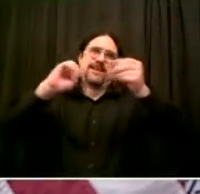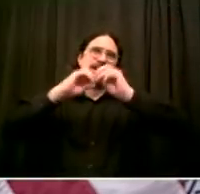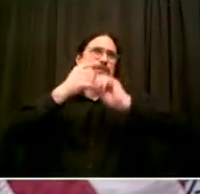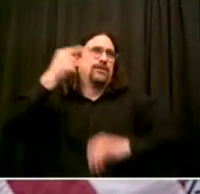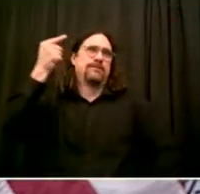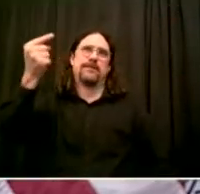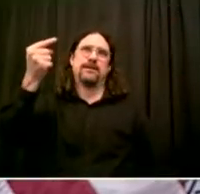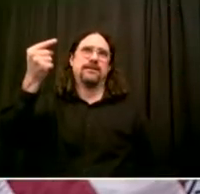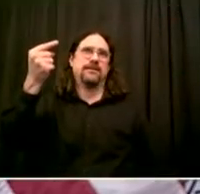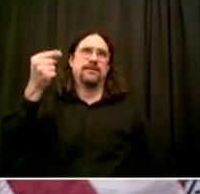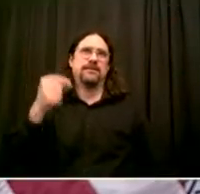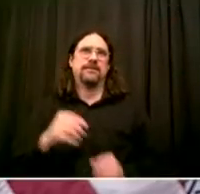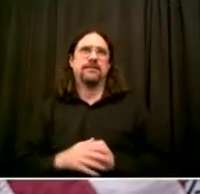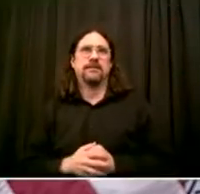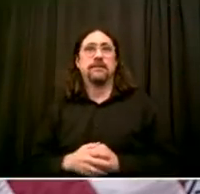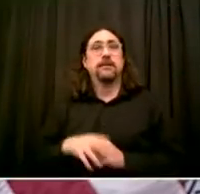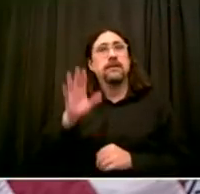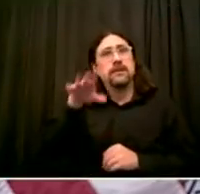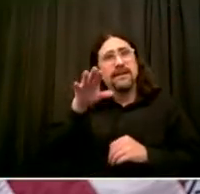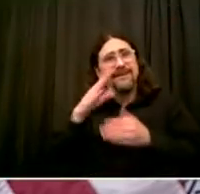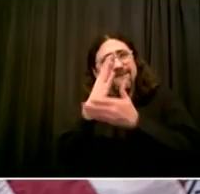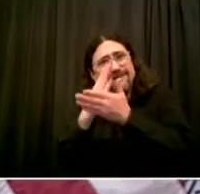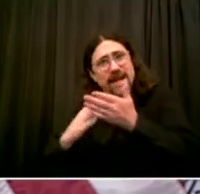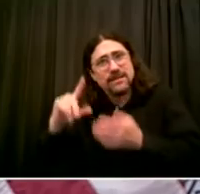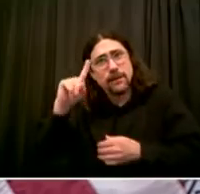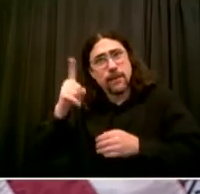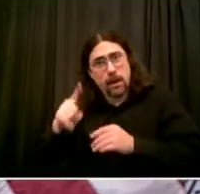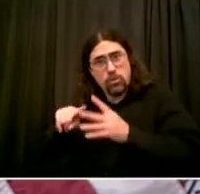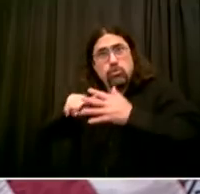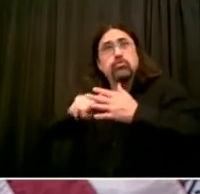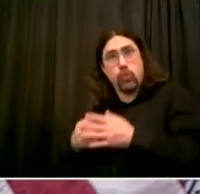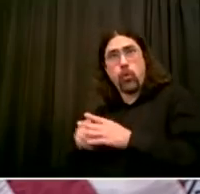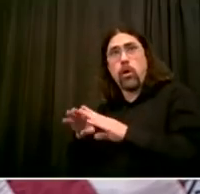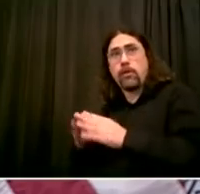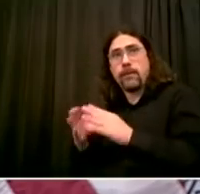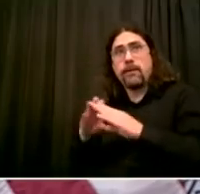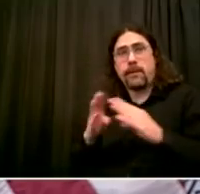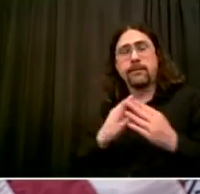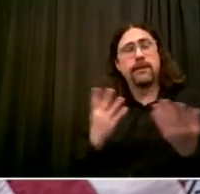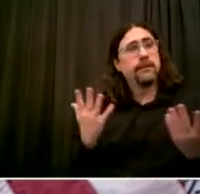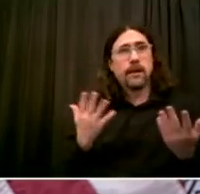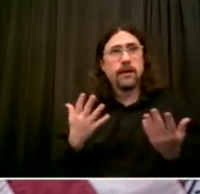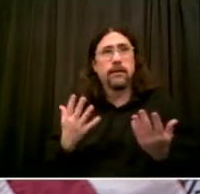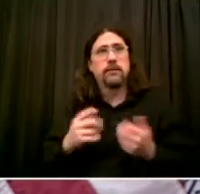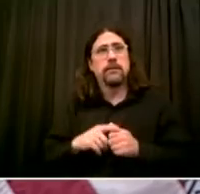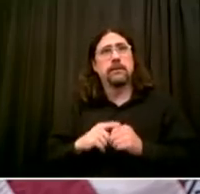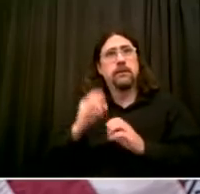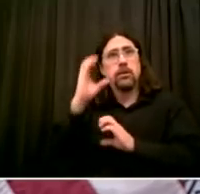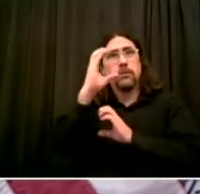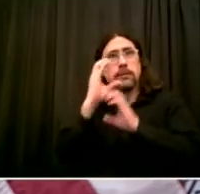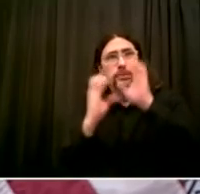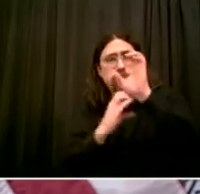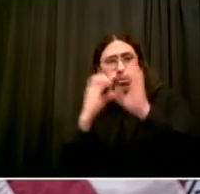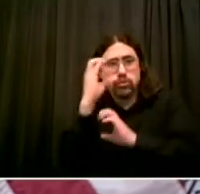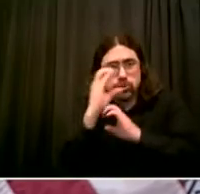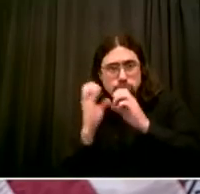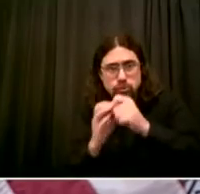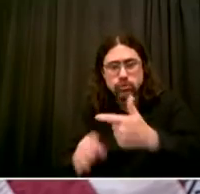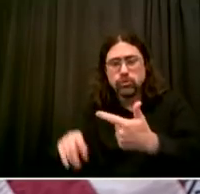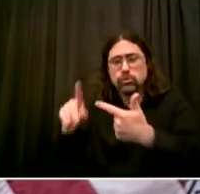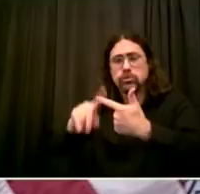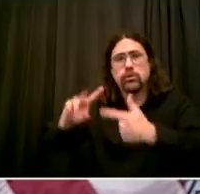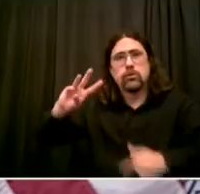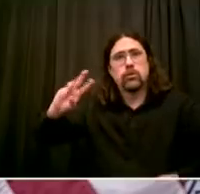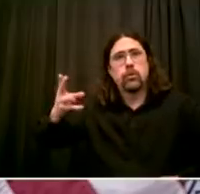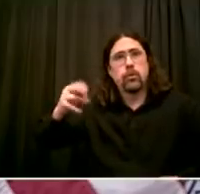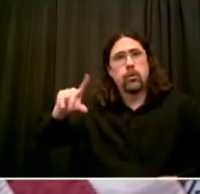things like curbside pickup. Calibrated to make sure that as we bring back hundreds of thousands of people, we do it safely and we